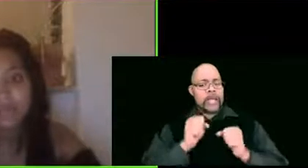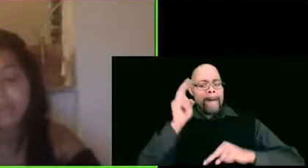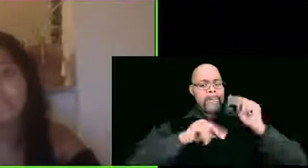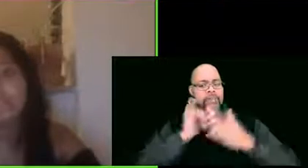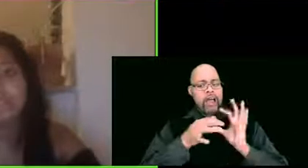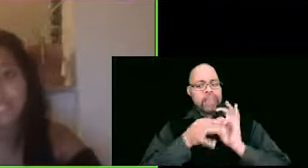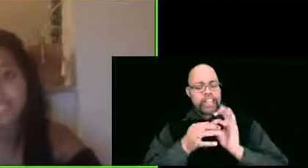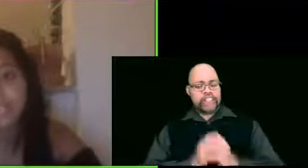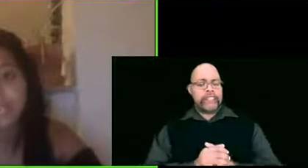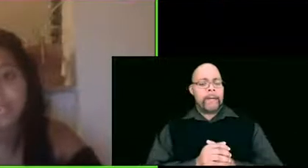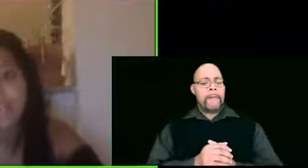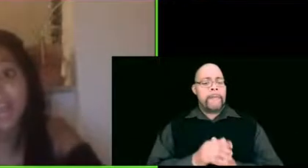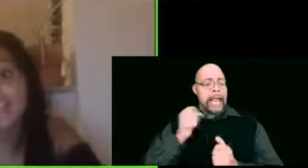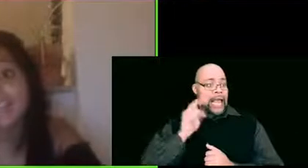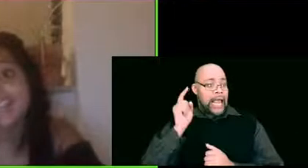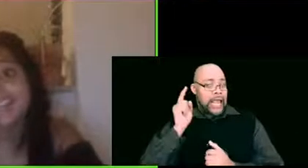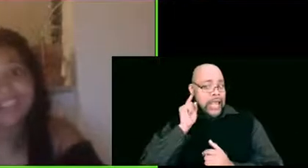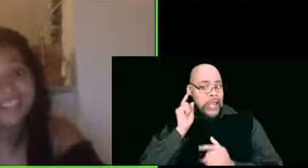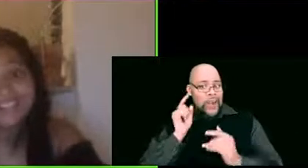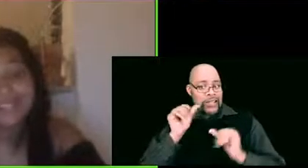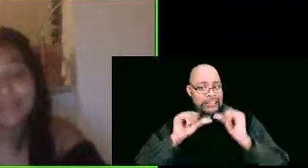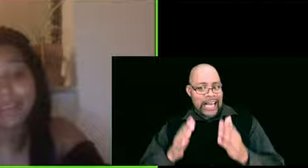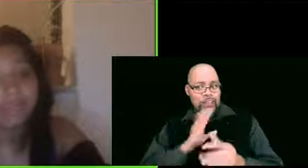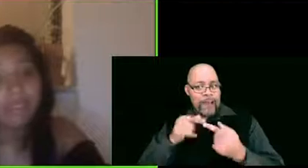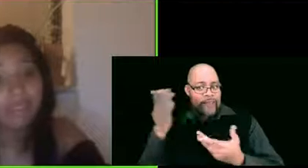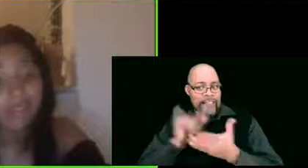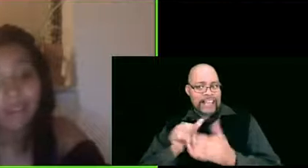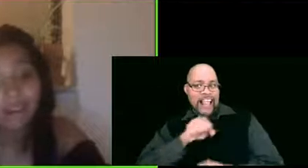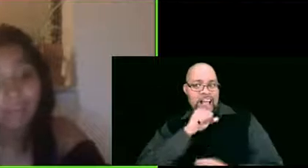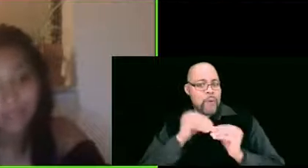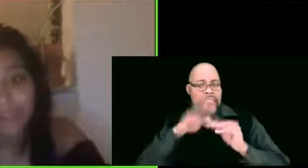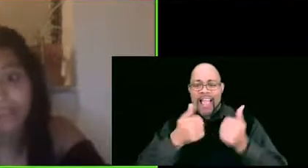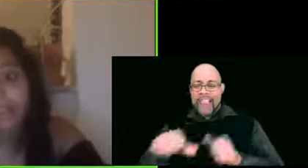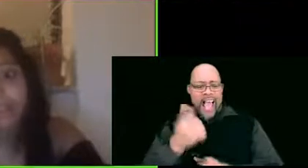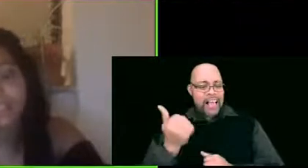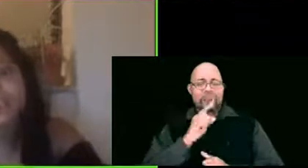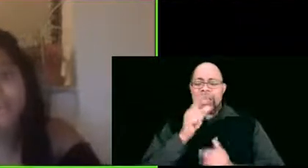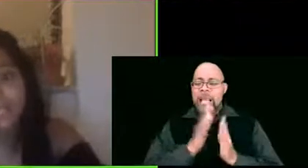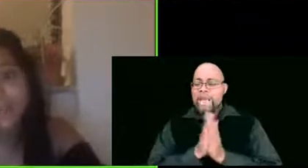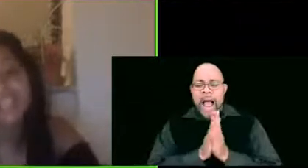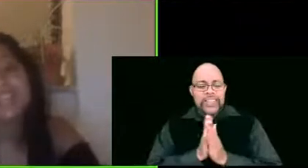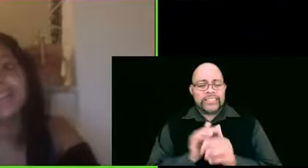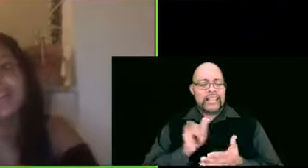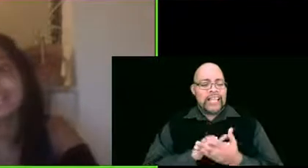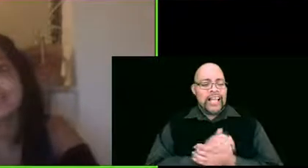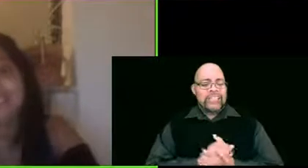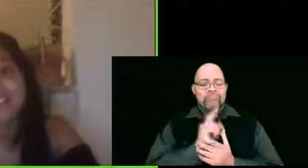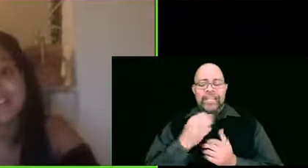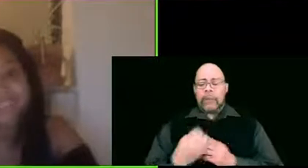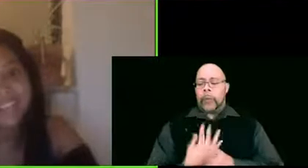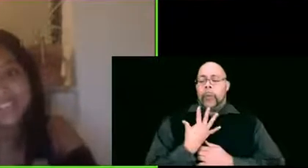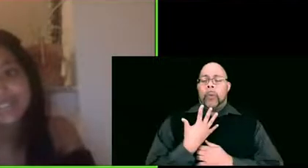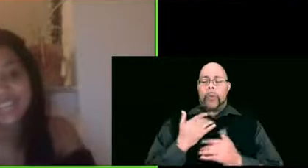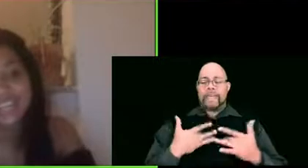contributors and you can build those relationships. I get to hear scientists talking about the thing that they love more than anything with so much passion that it is the